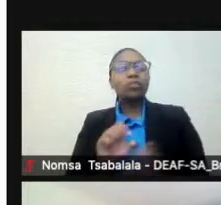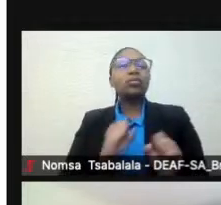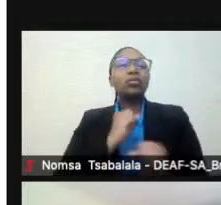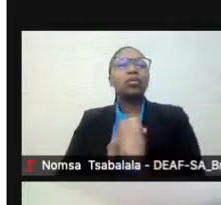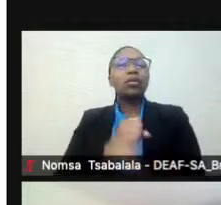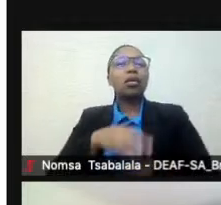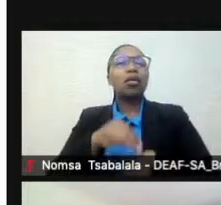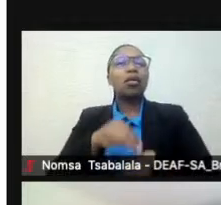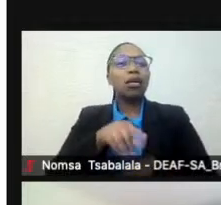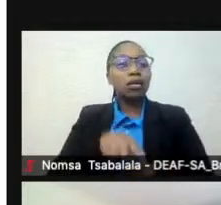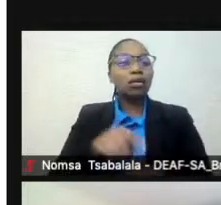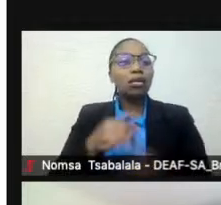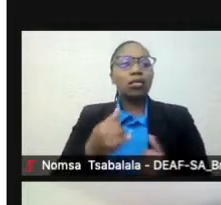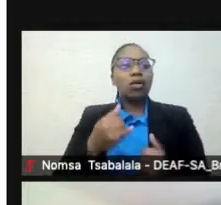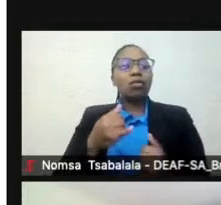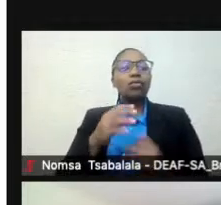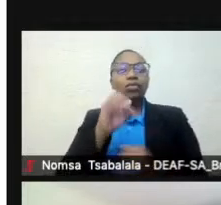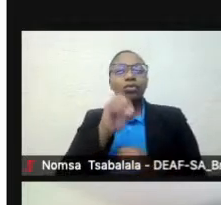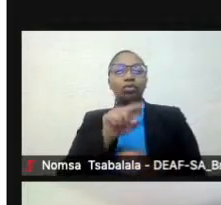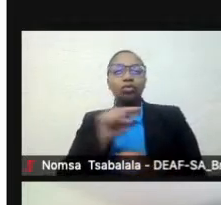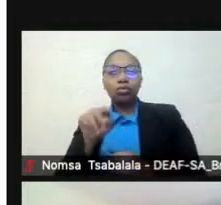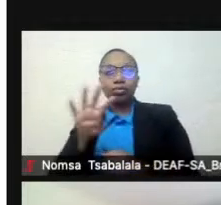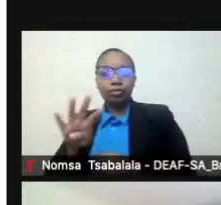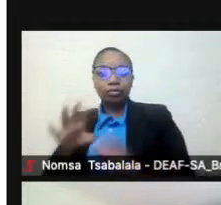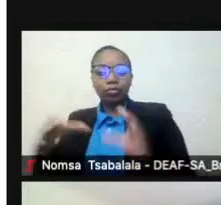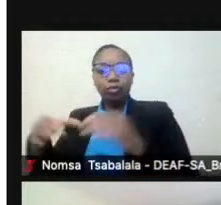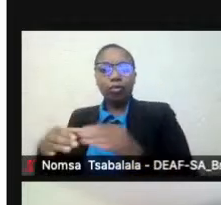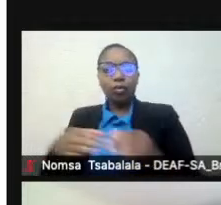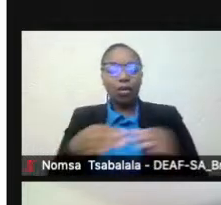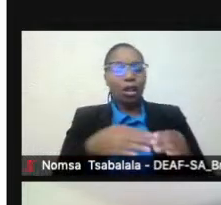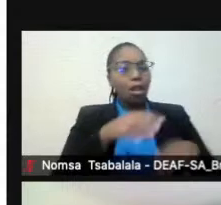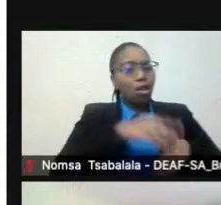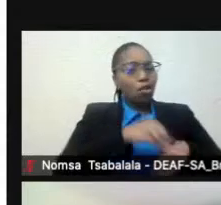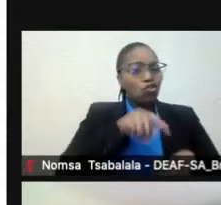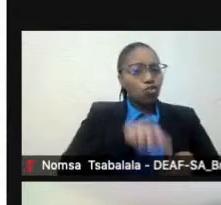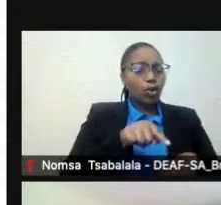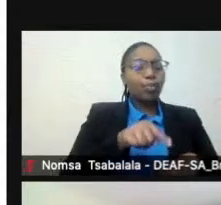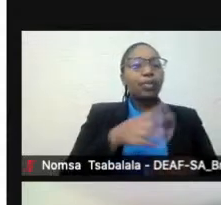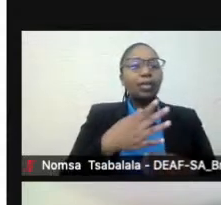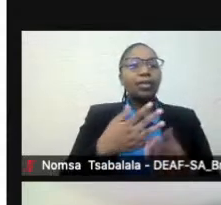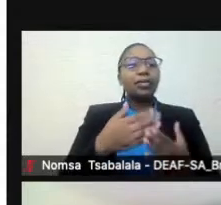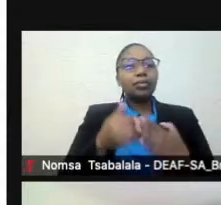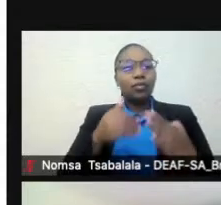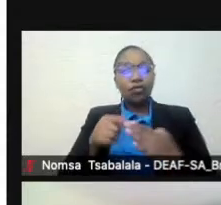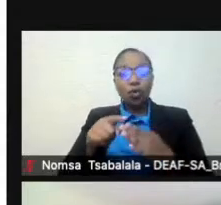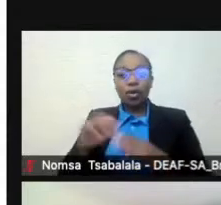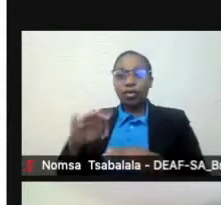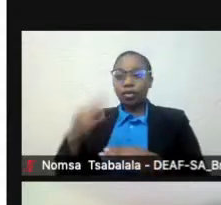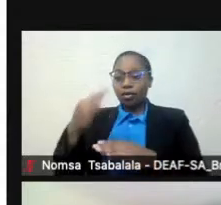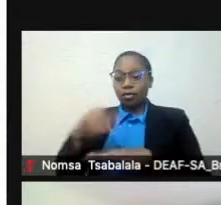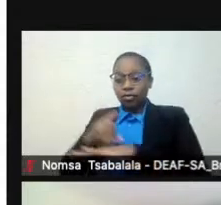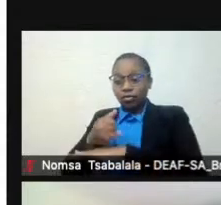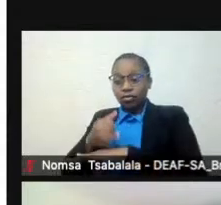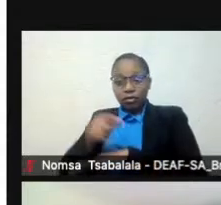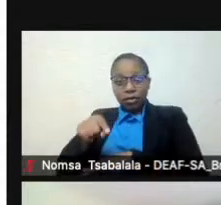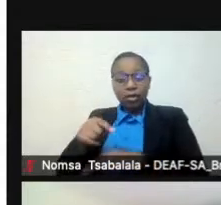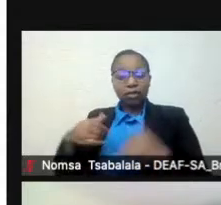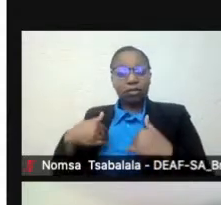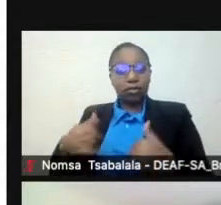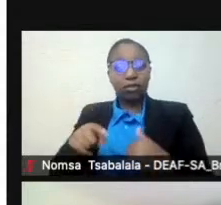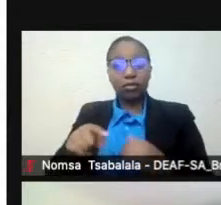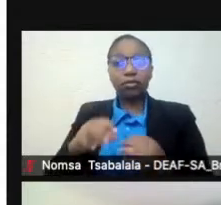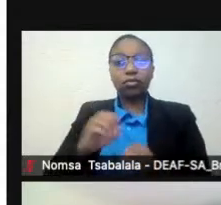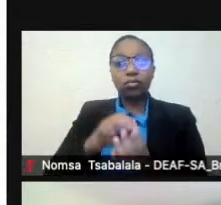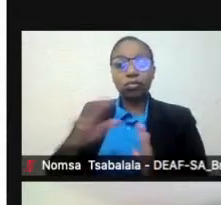0 to 4 age group, where there were very few admissions in the third wave in the early part of the wave, and over 100 admissions